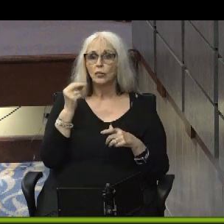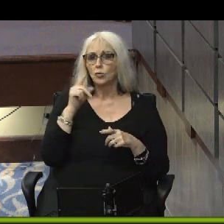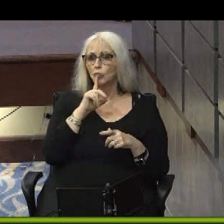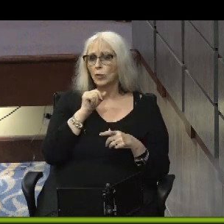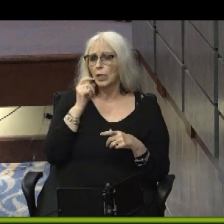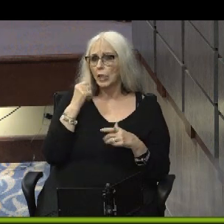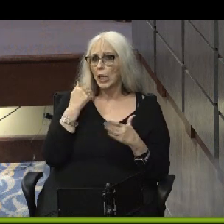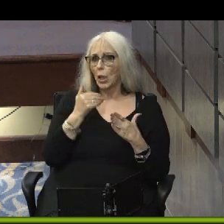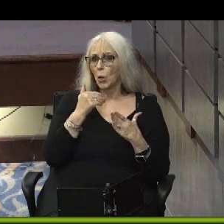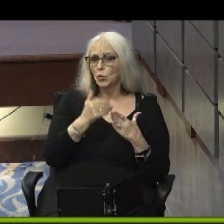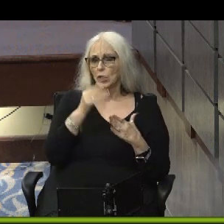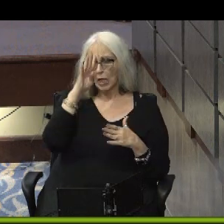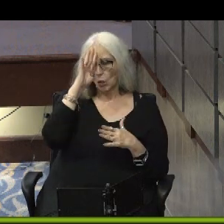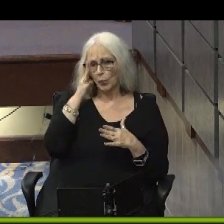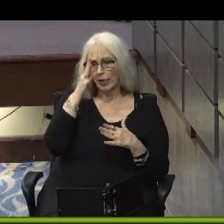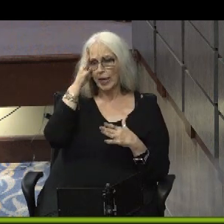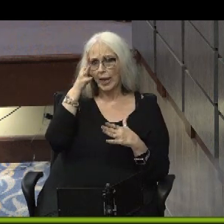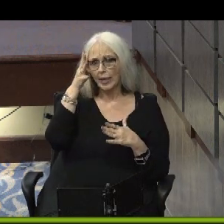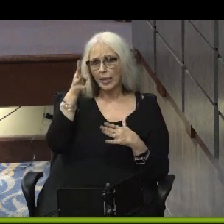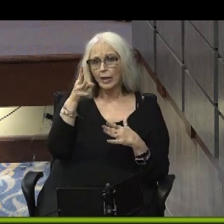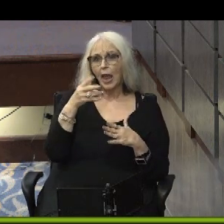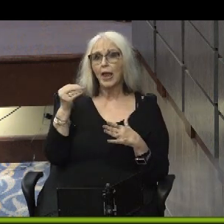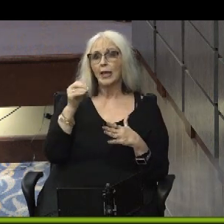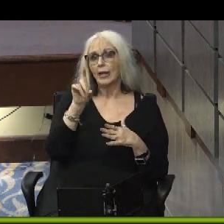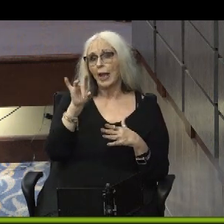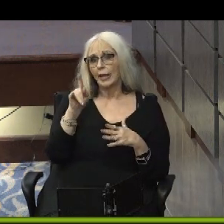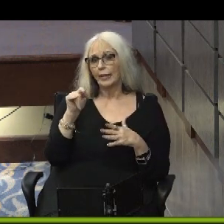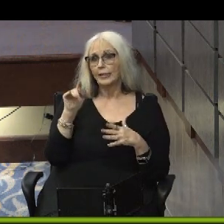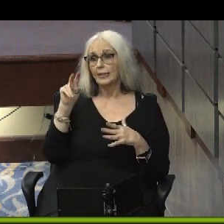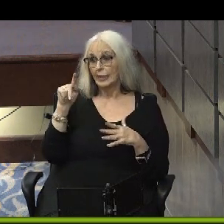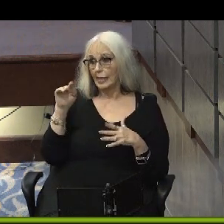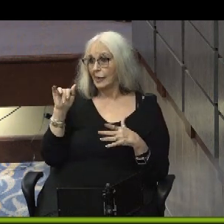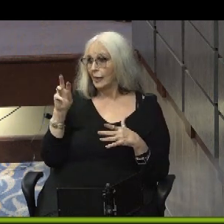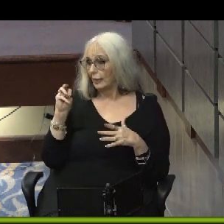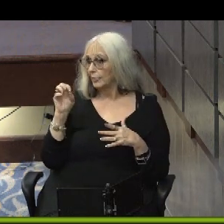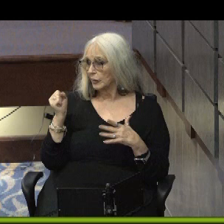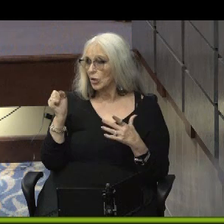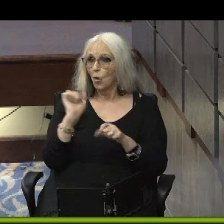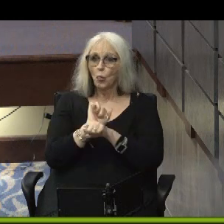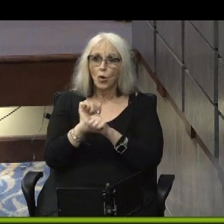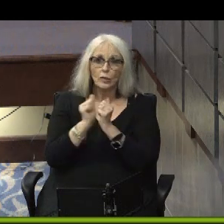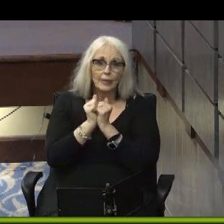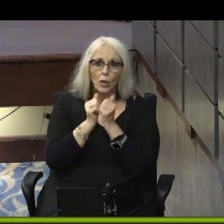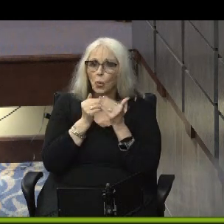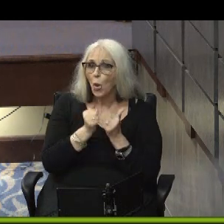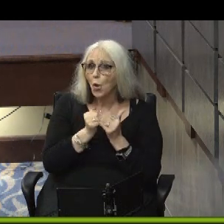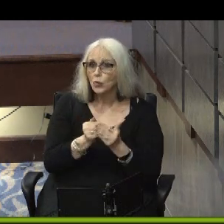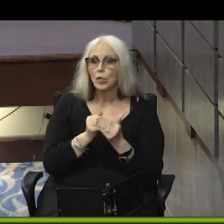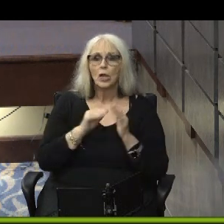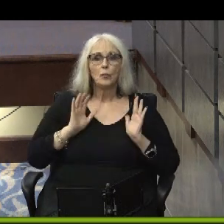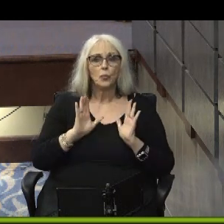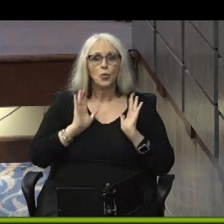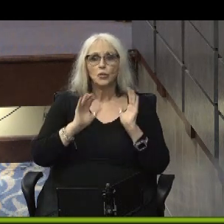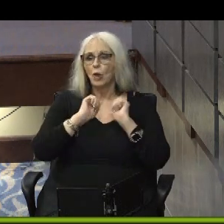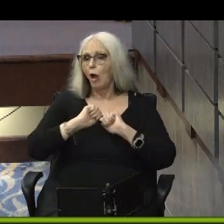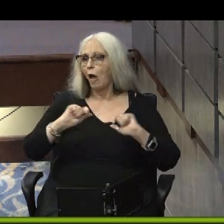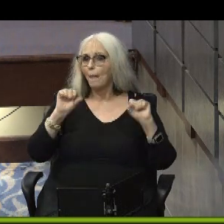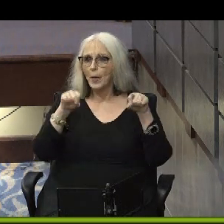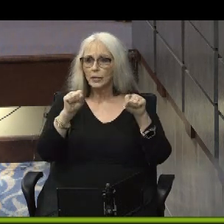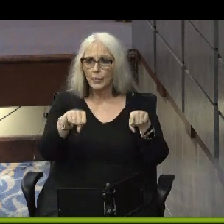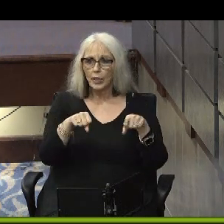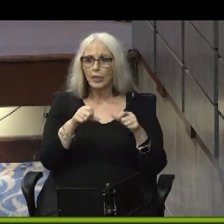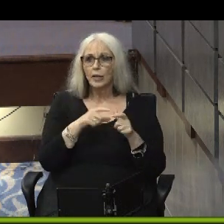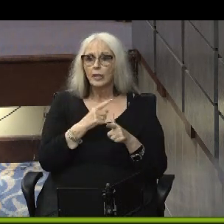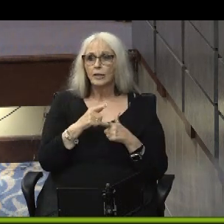with creative and our client teams to really make sure that we're pushing all the possibilities, and of course building consensus along the